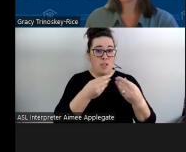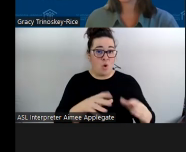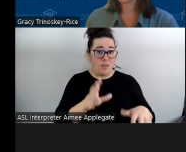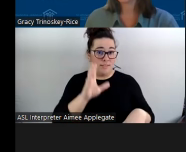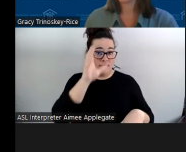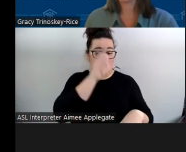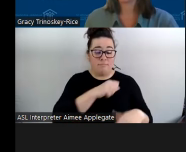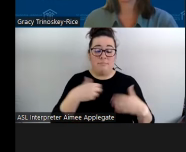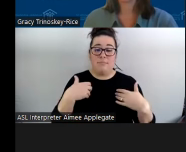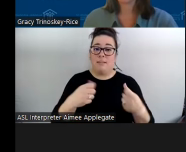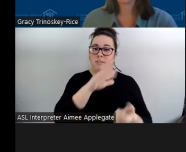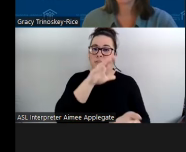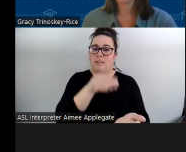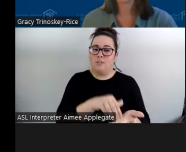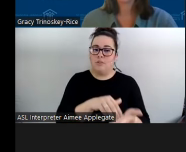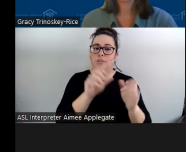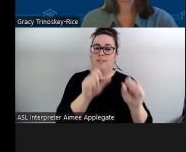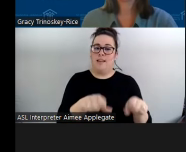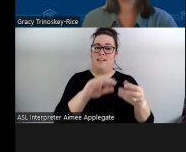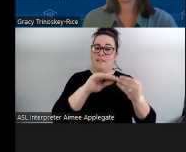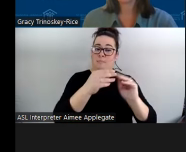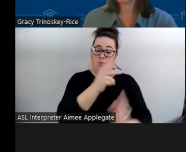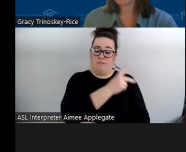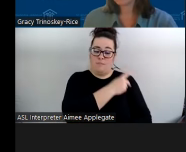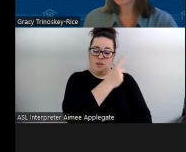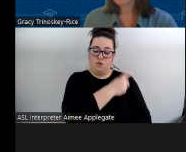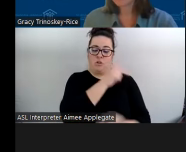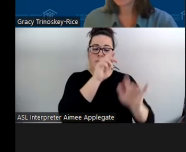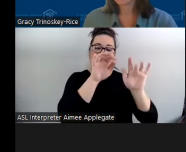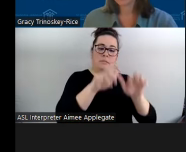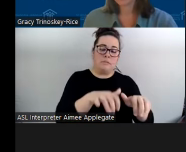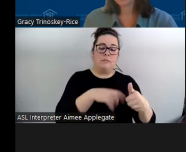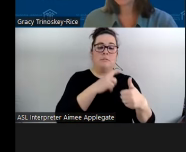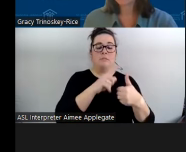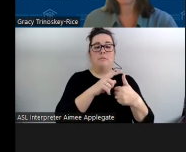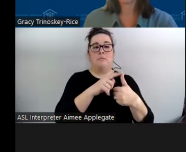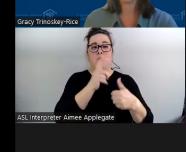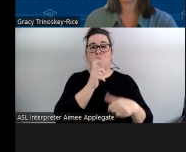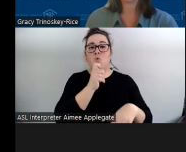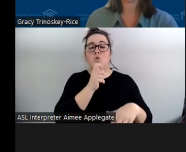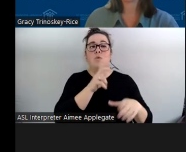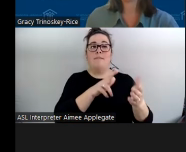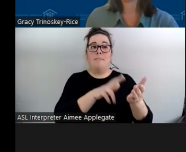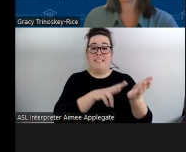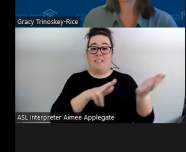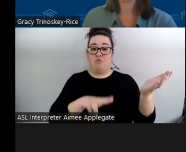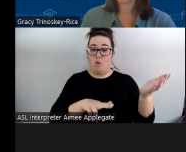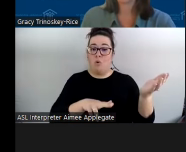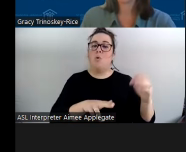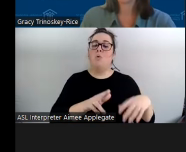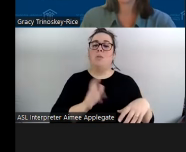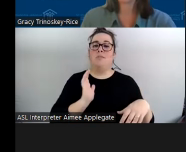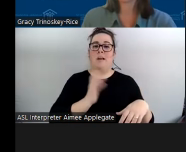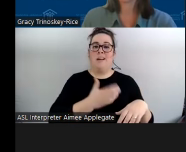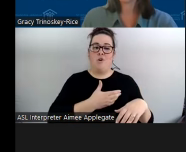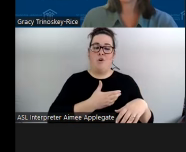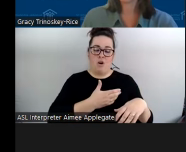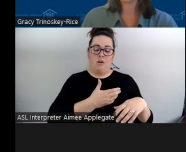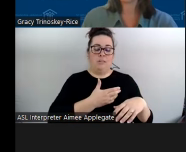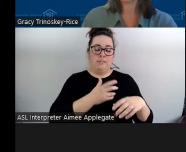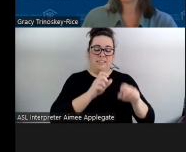actually enter in the number of patients who at their health center who've been disenrolled, and then our calculator helps them figure